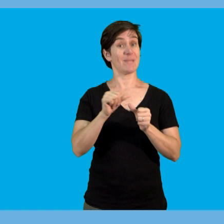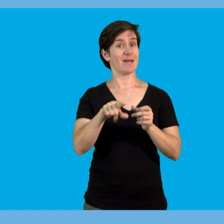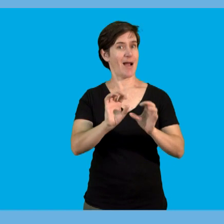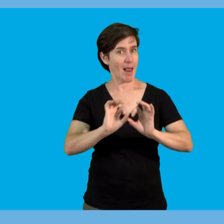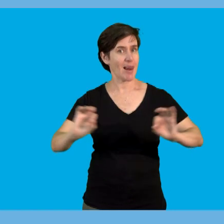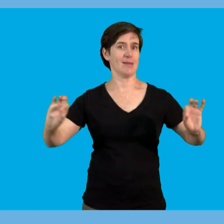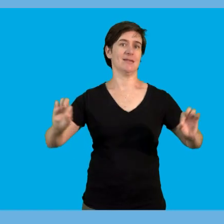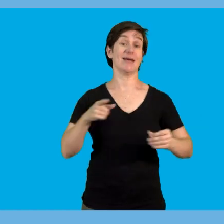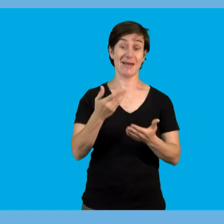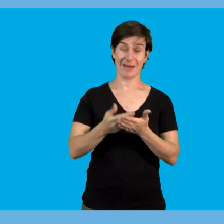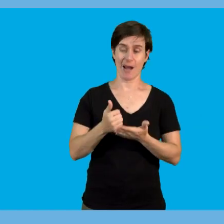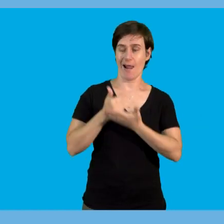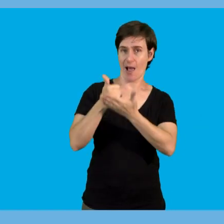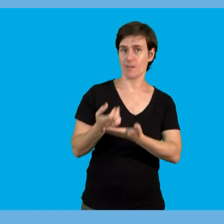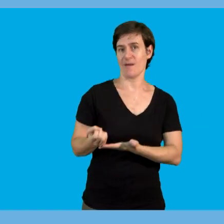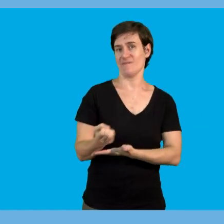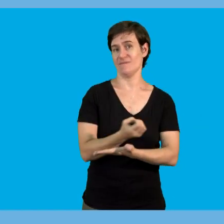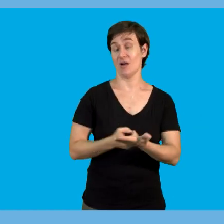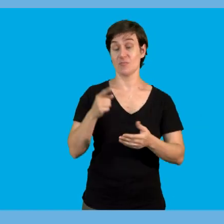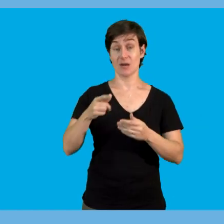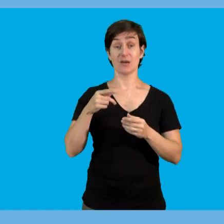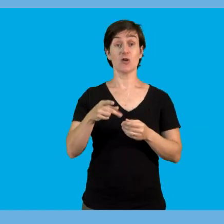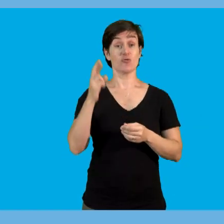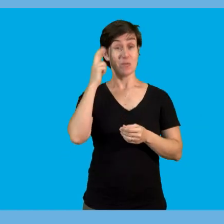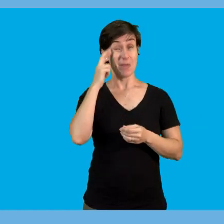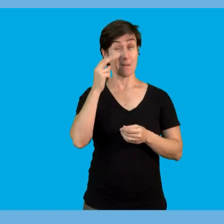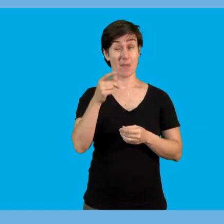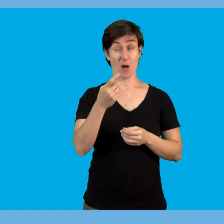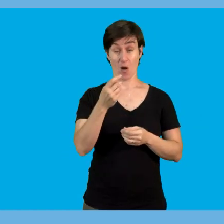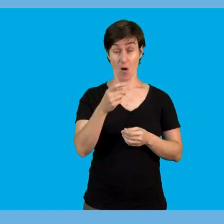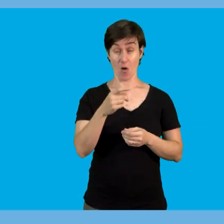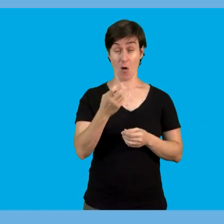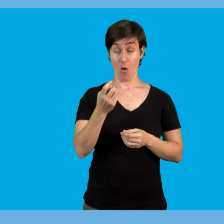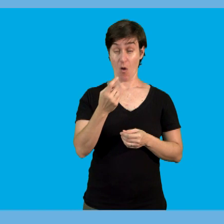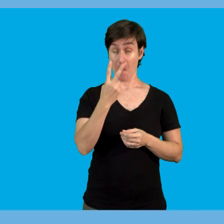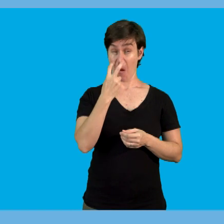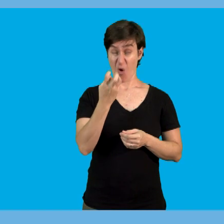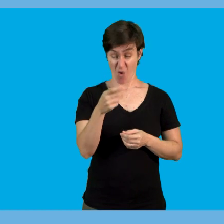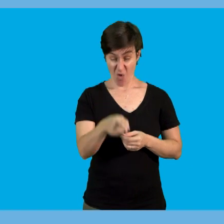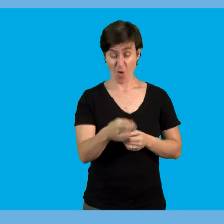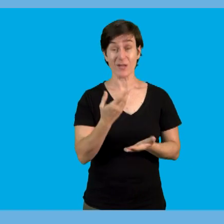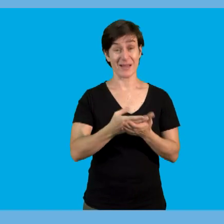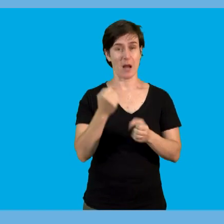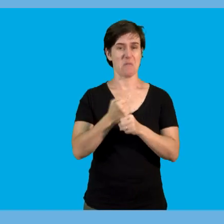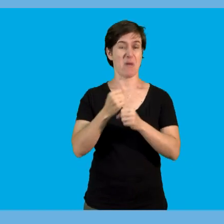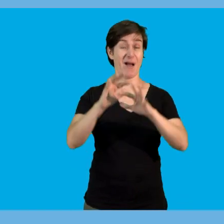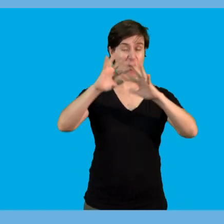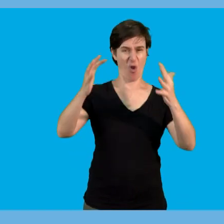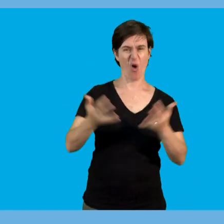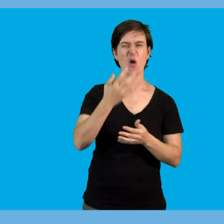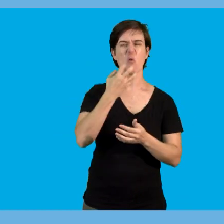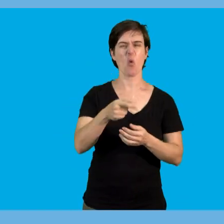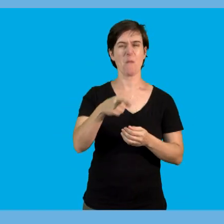which can cause the climate change. Remember that climate change can be caused by global warming when we are producing that